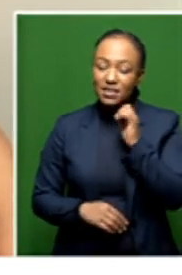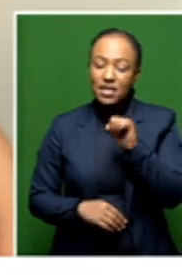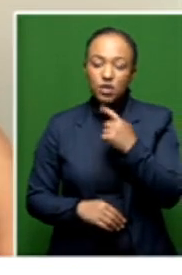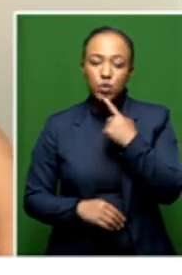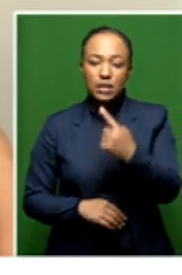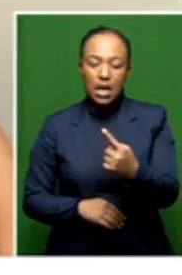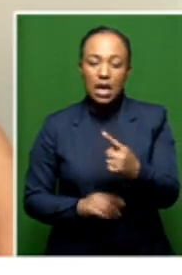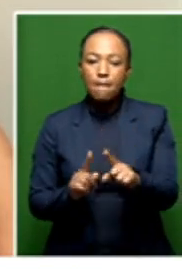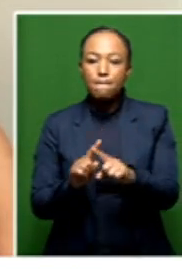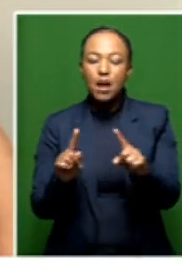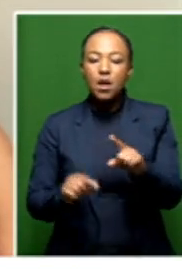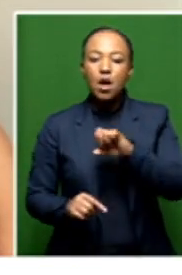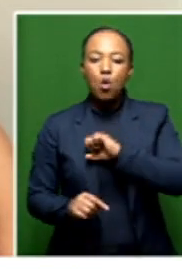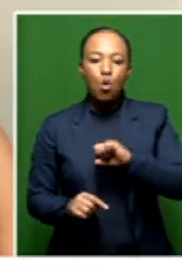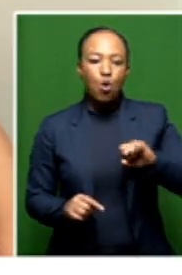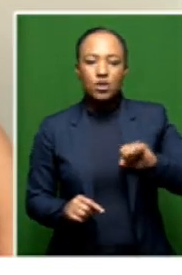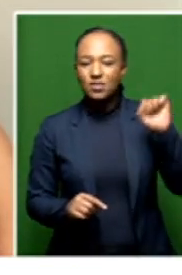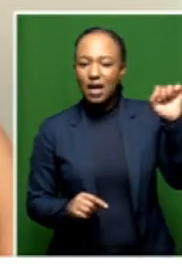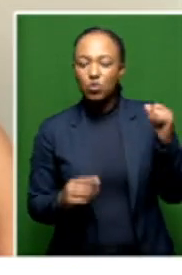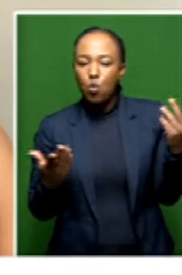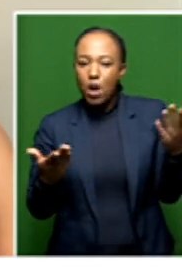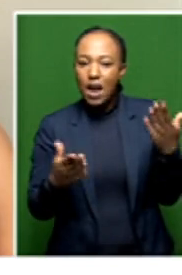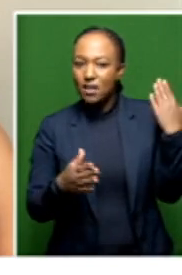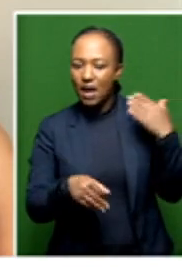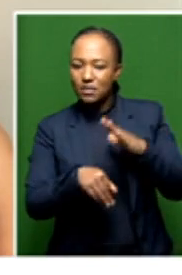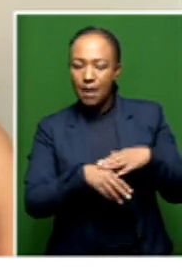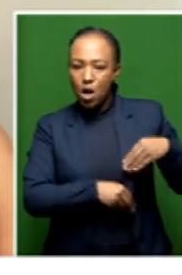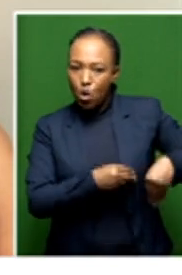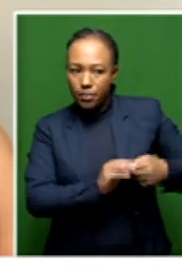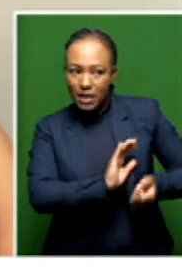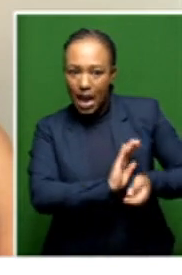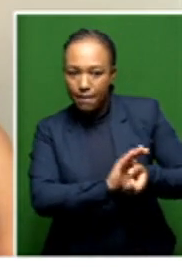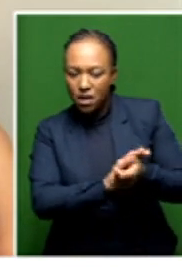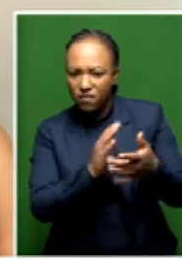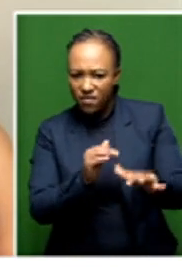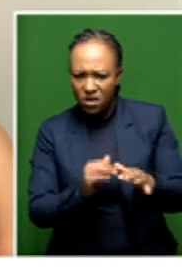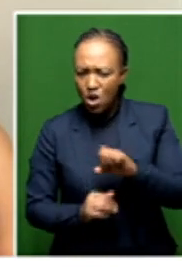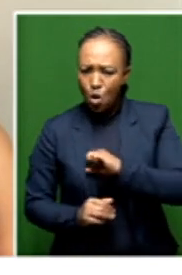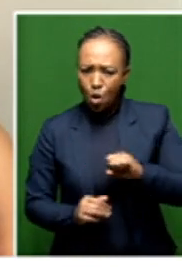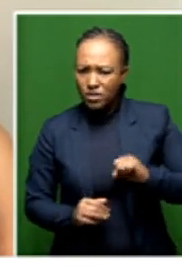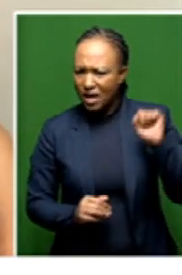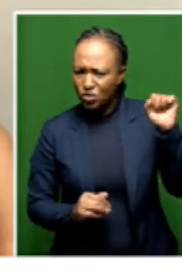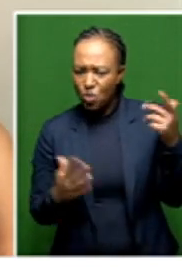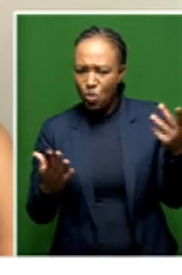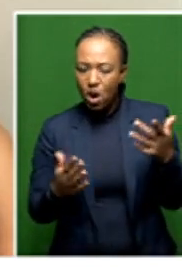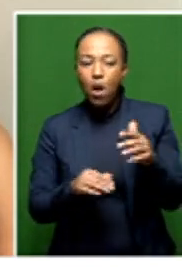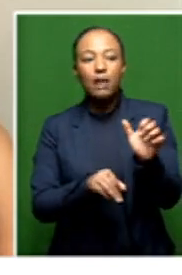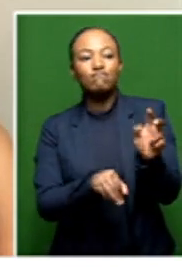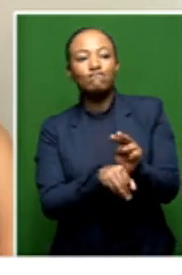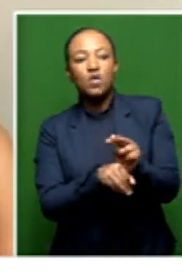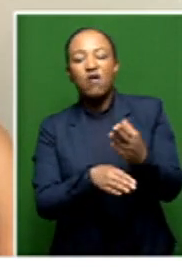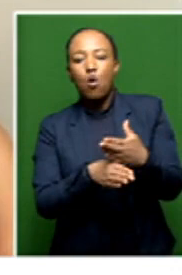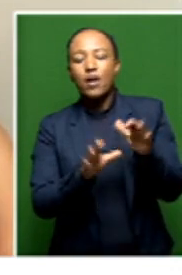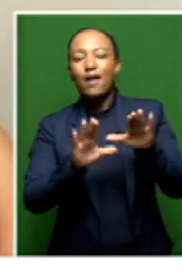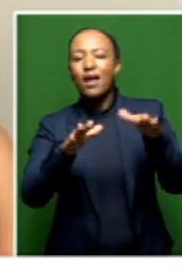are being done, but where was Cosatu when all of this corruption was taking place? Where was Cosatu as the vanguard of the working class and the